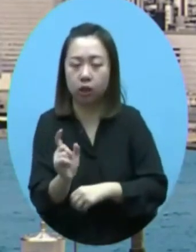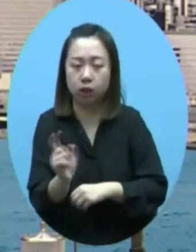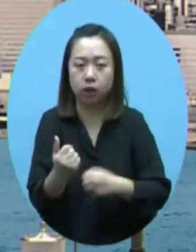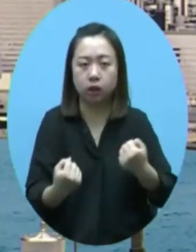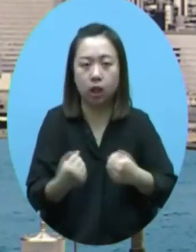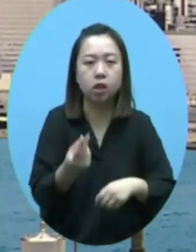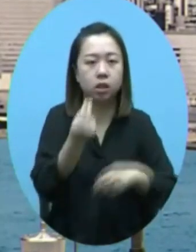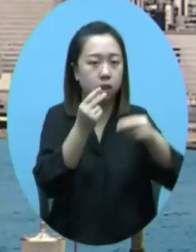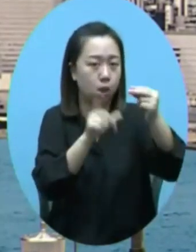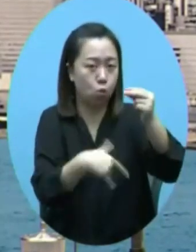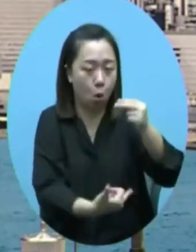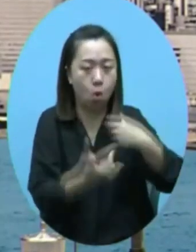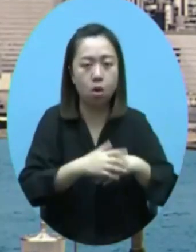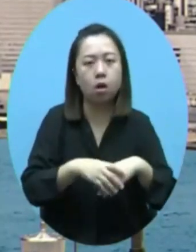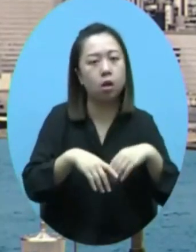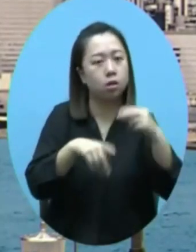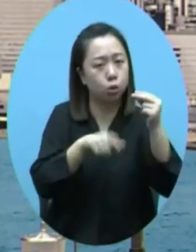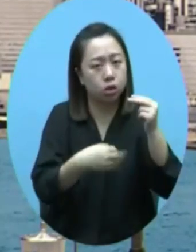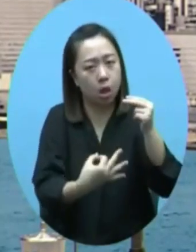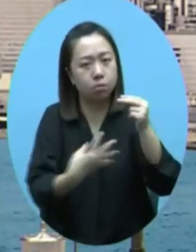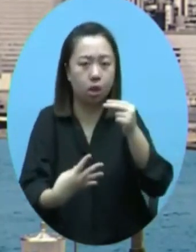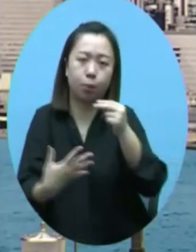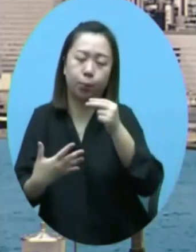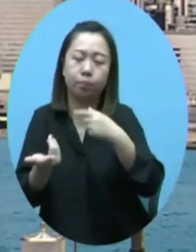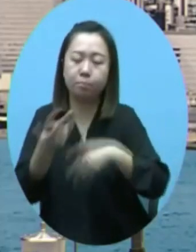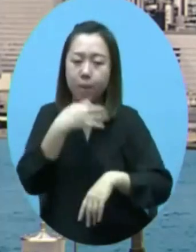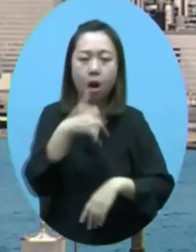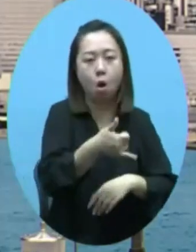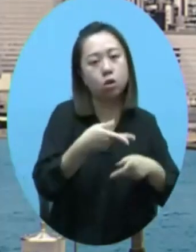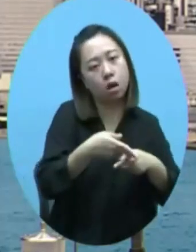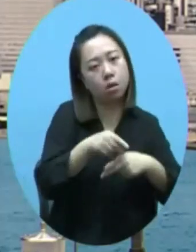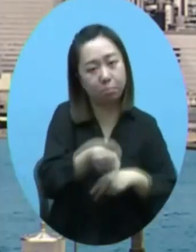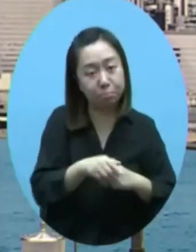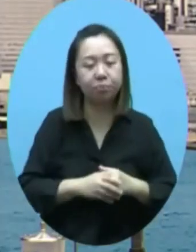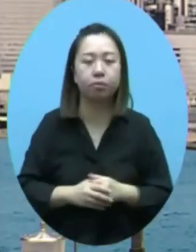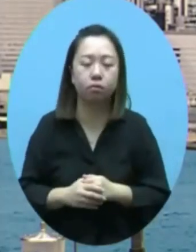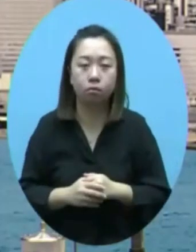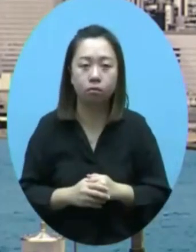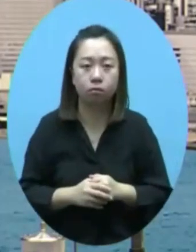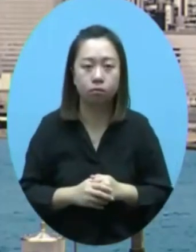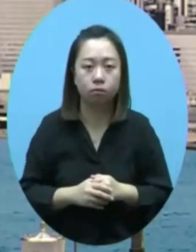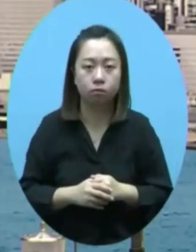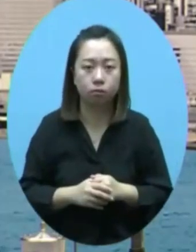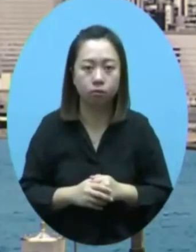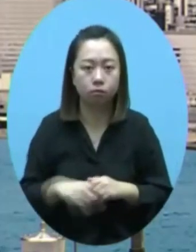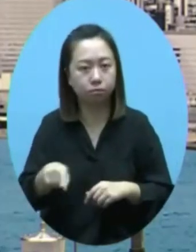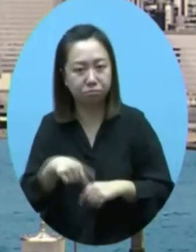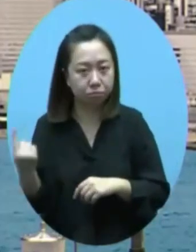and he was a relief driver on the 6th of July. And on the 3rd of July, he went to Sun Fat